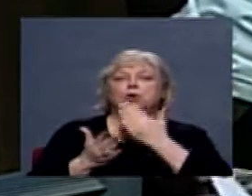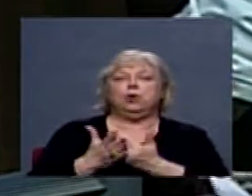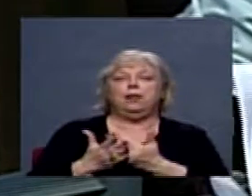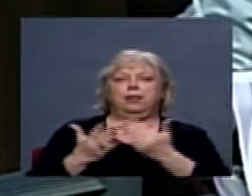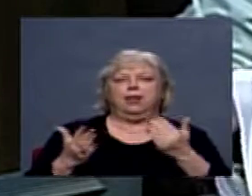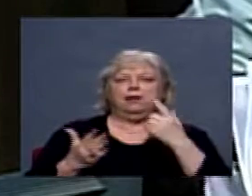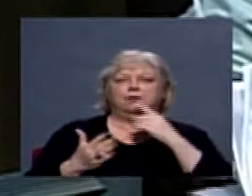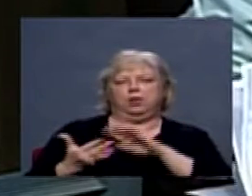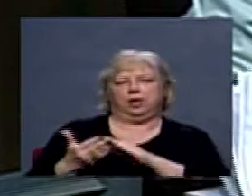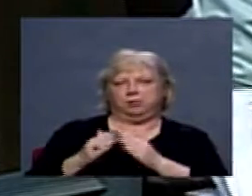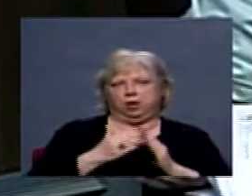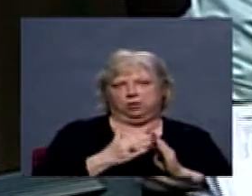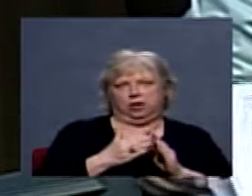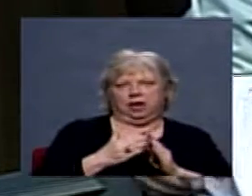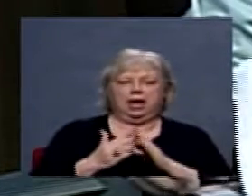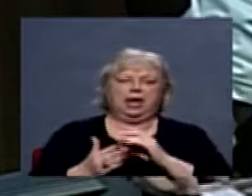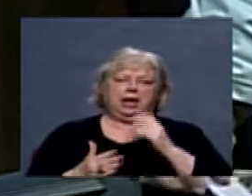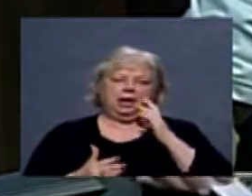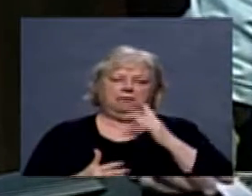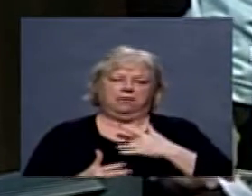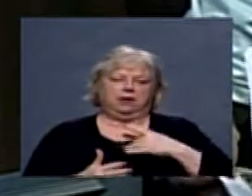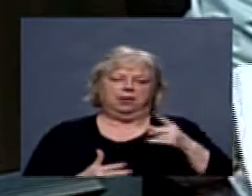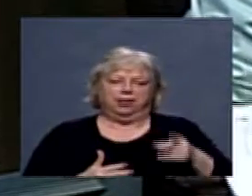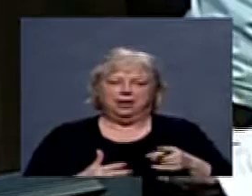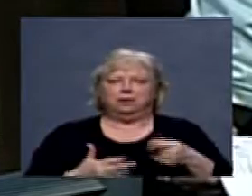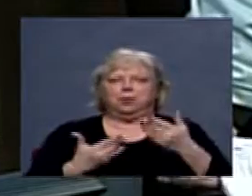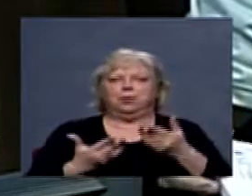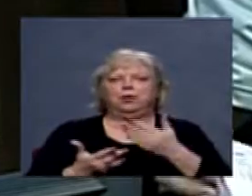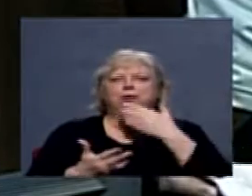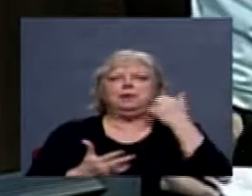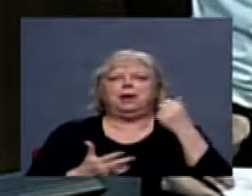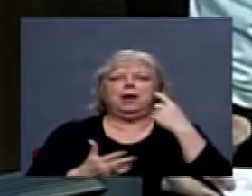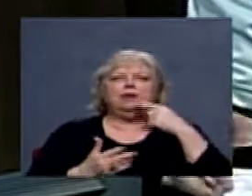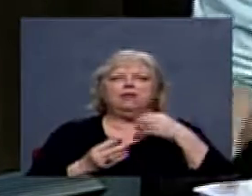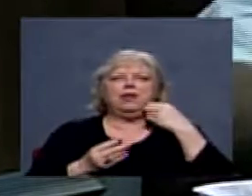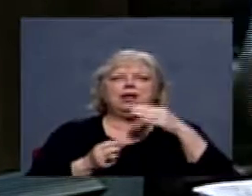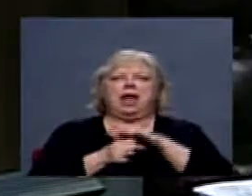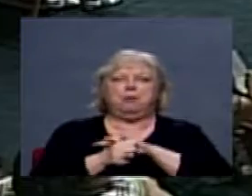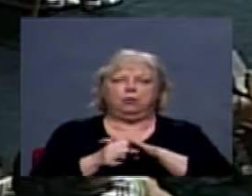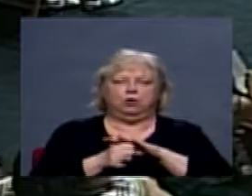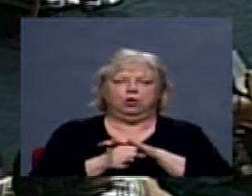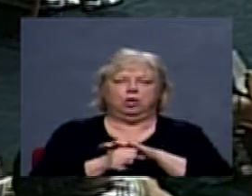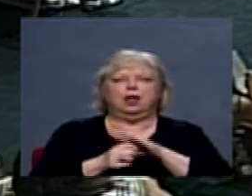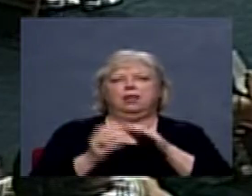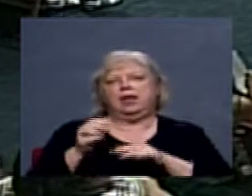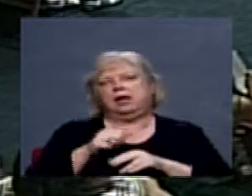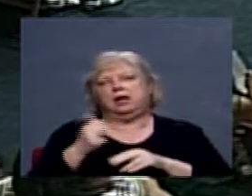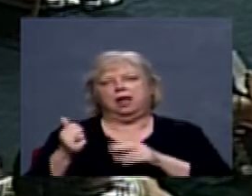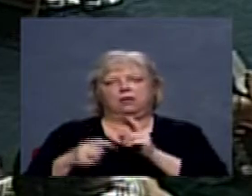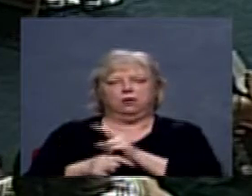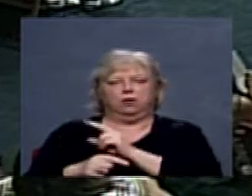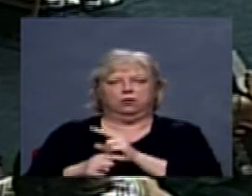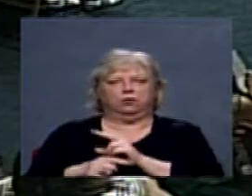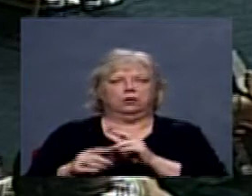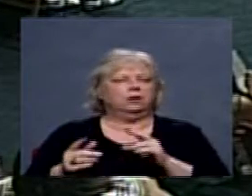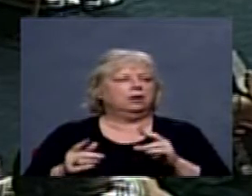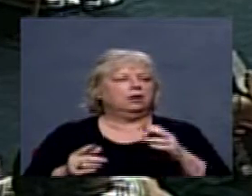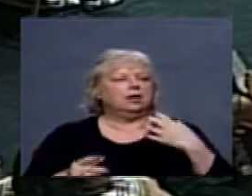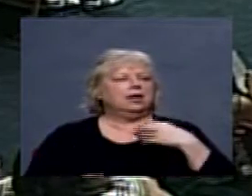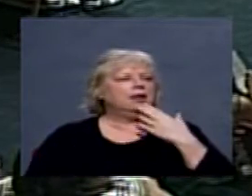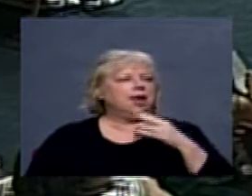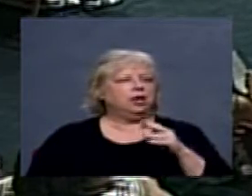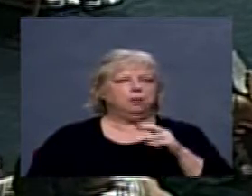I think it's better on the neighborhood than another use. Thank you, Mr. Bevis.